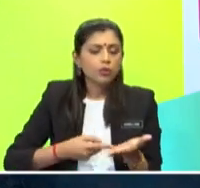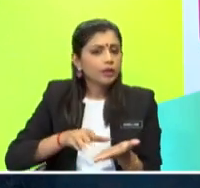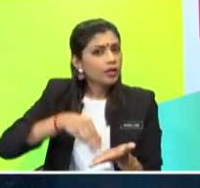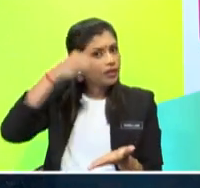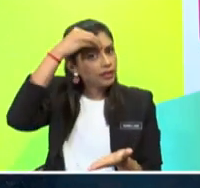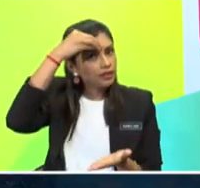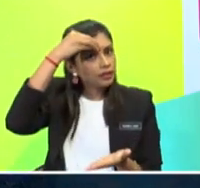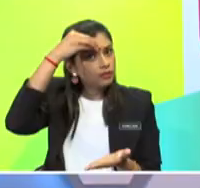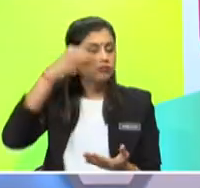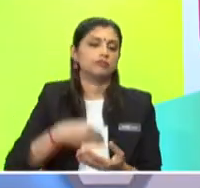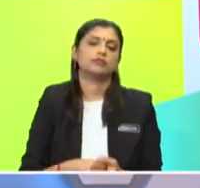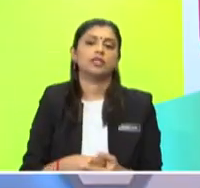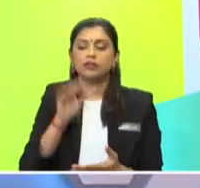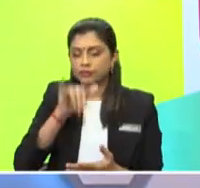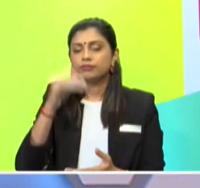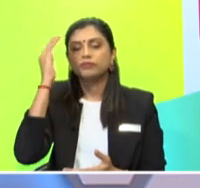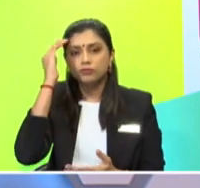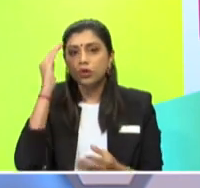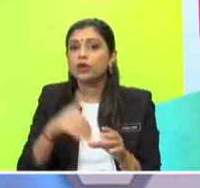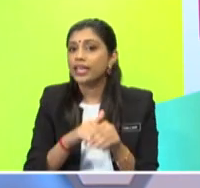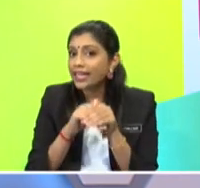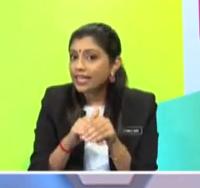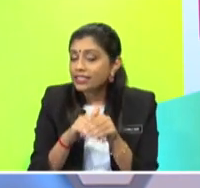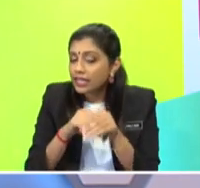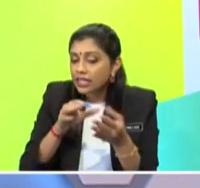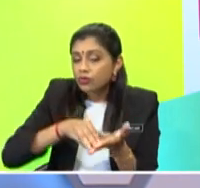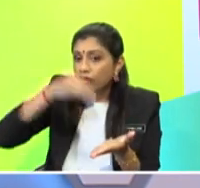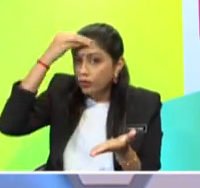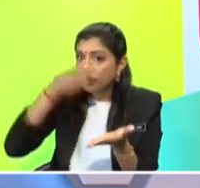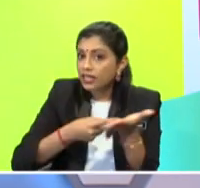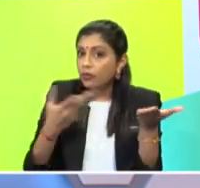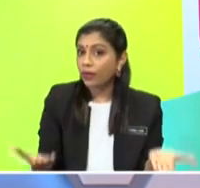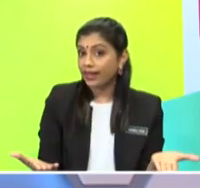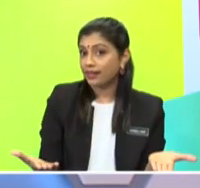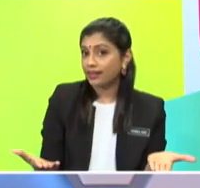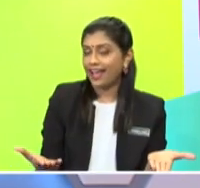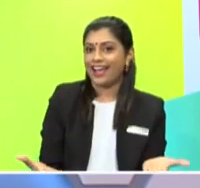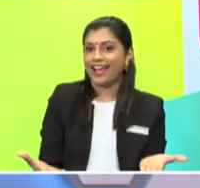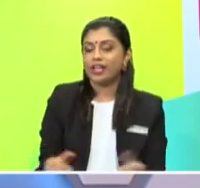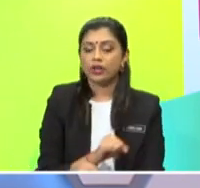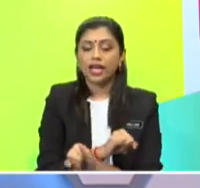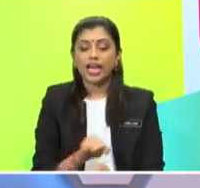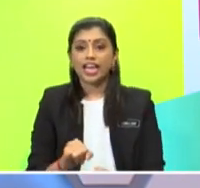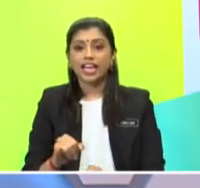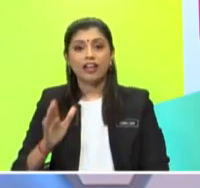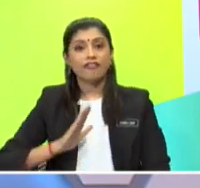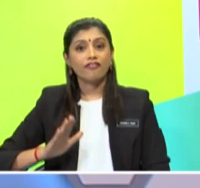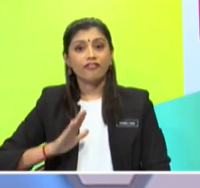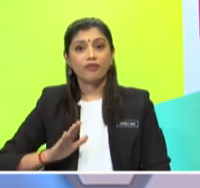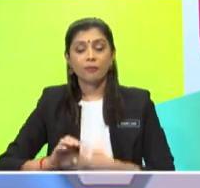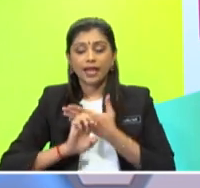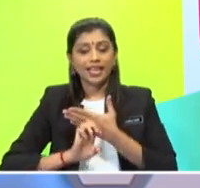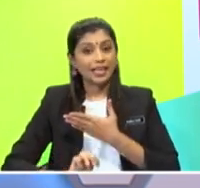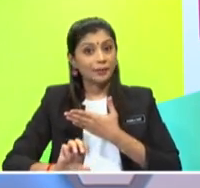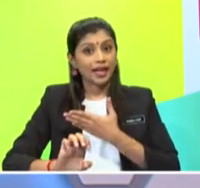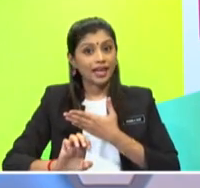we are going to expose on how to write an informal email writing. All right. Well, of course, we are focusing